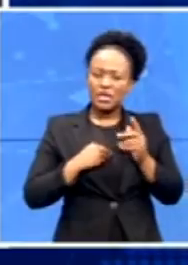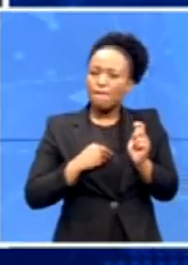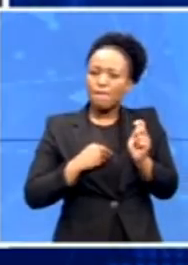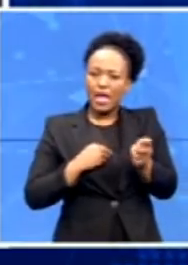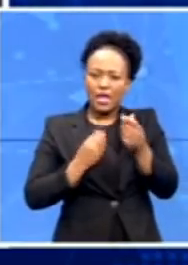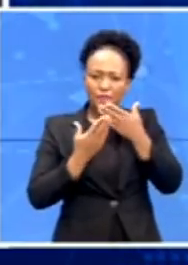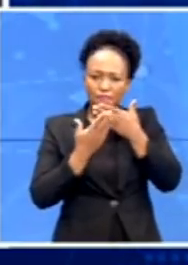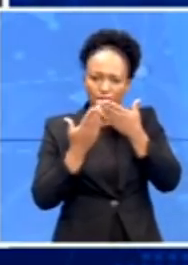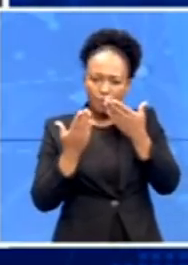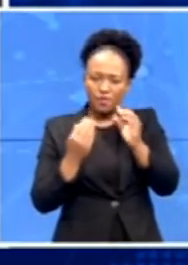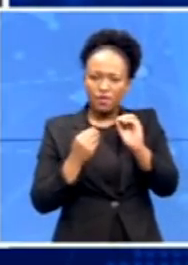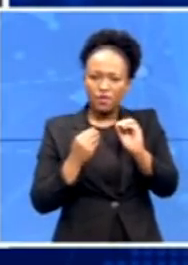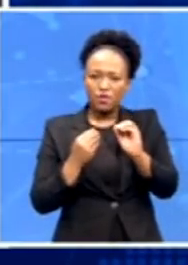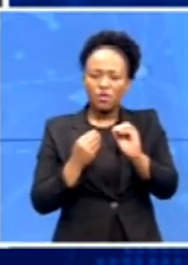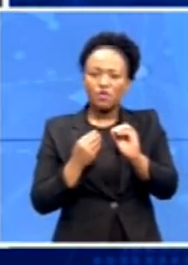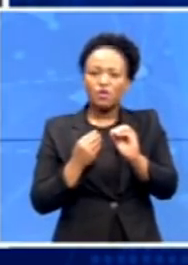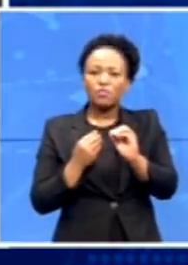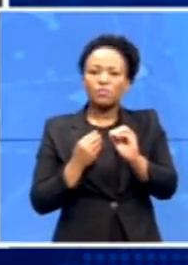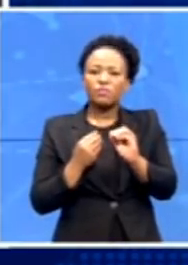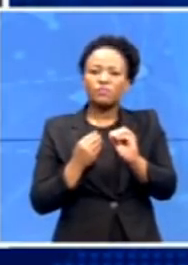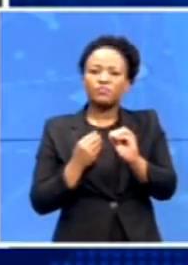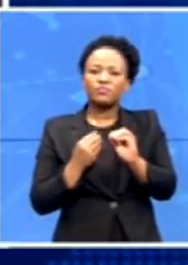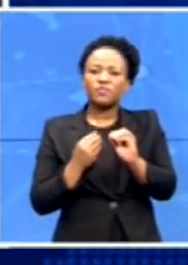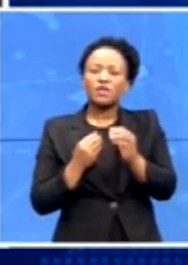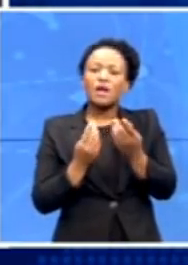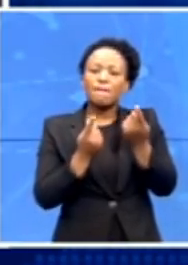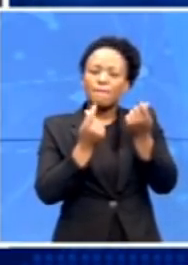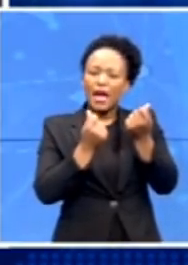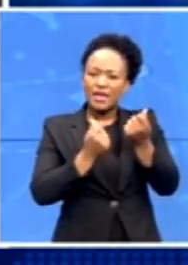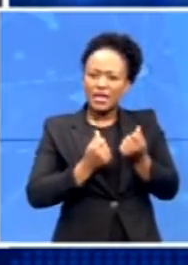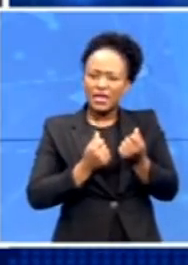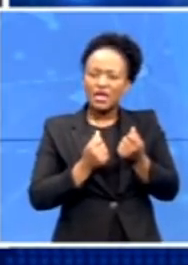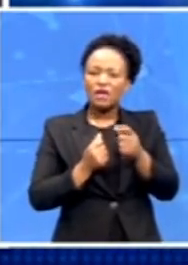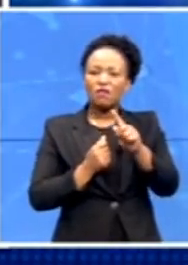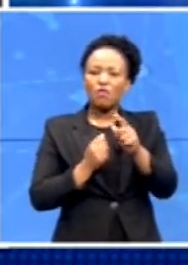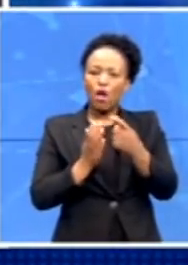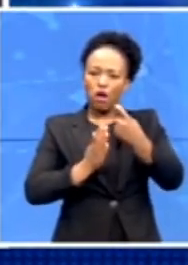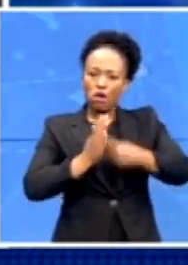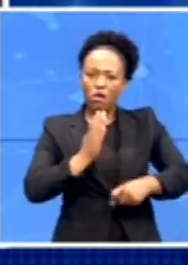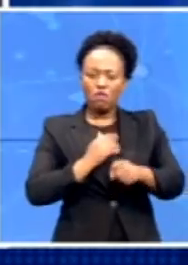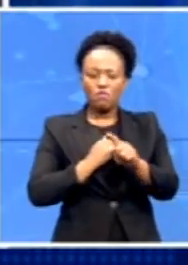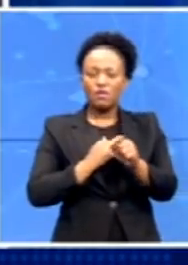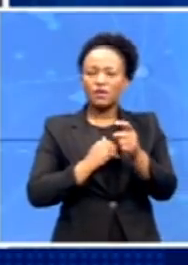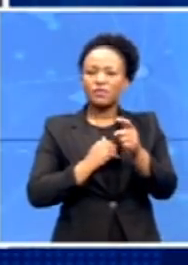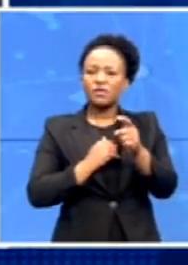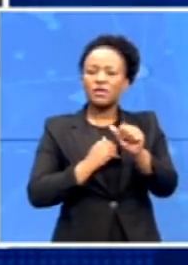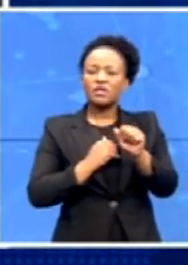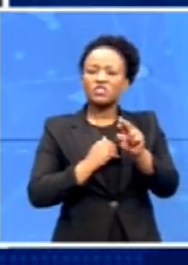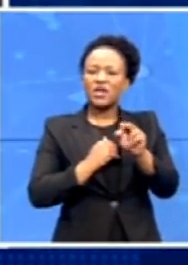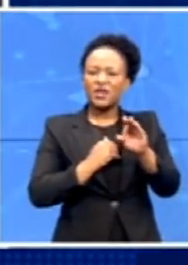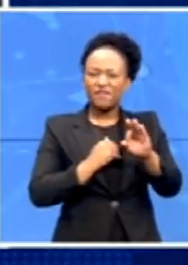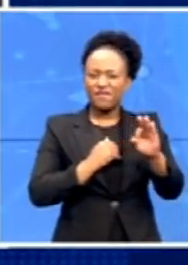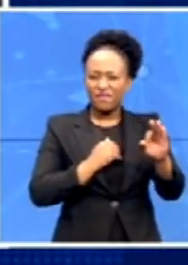Field. I think what happened now with the correction was there was a mixed up, because